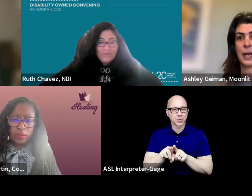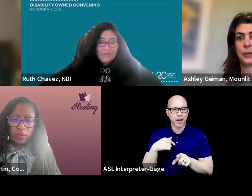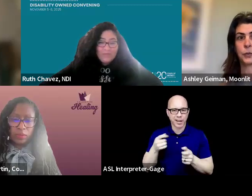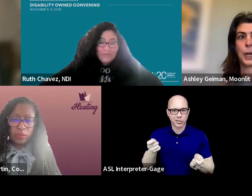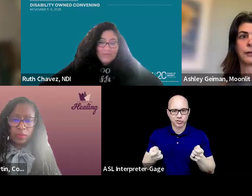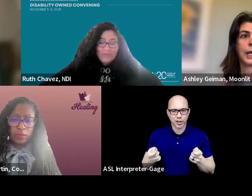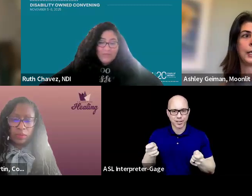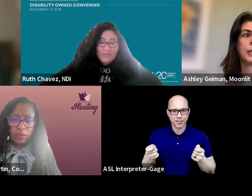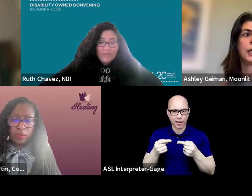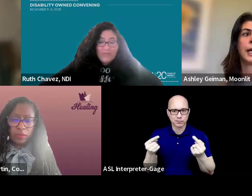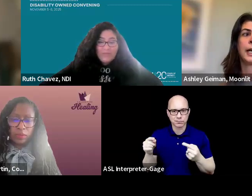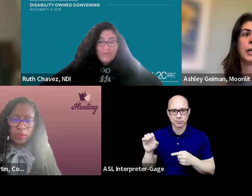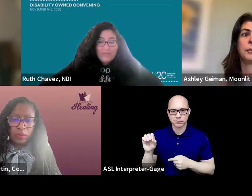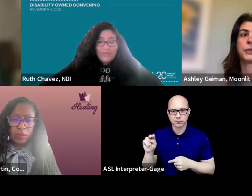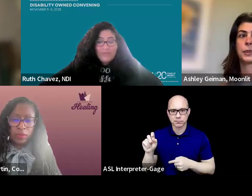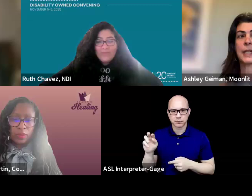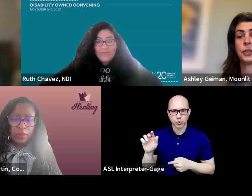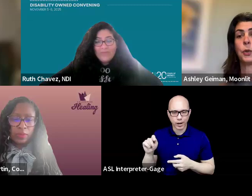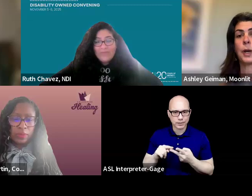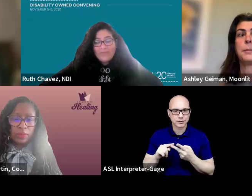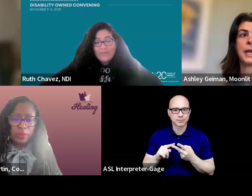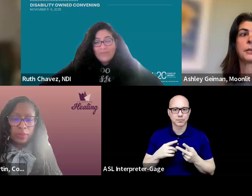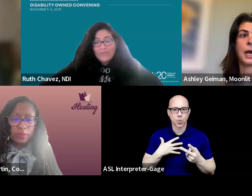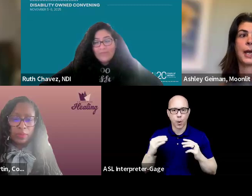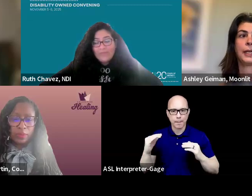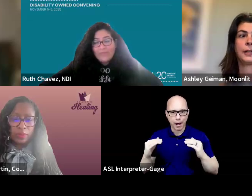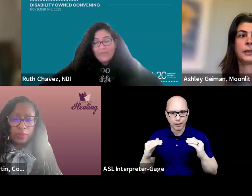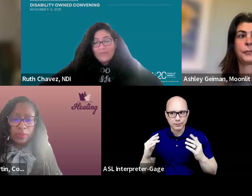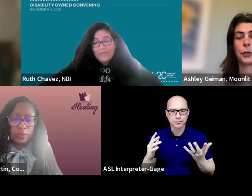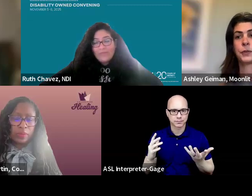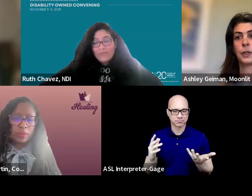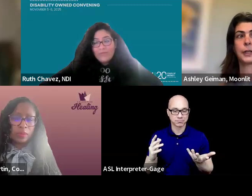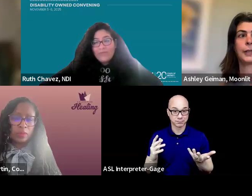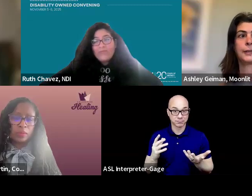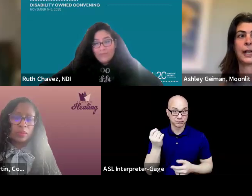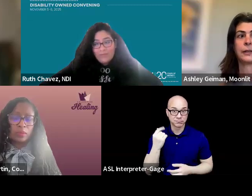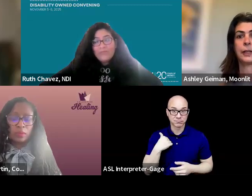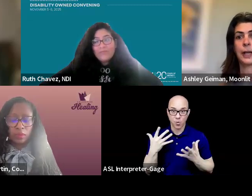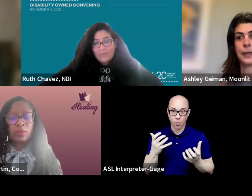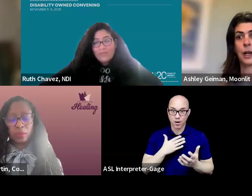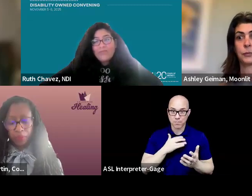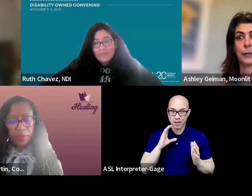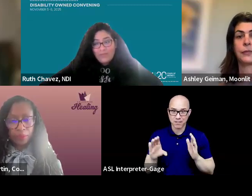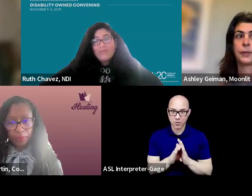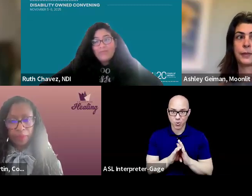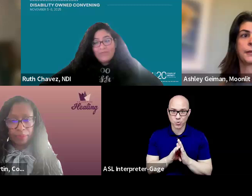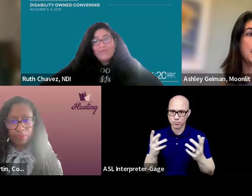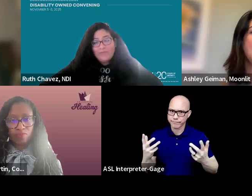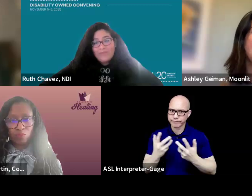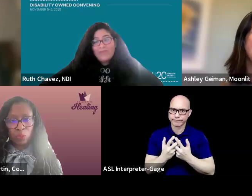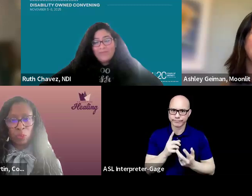contrast and the balance quite right, because I do want to make my photos look exactly like they are in real